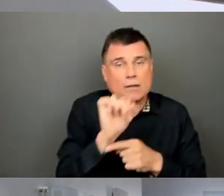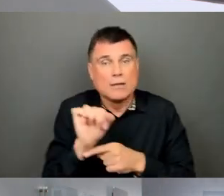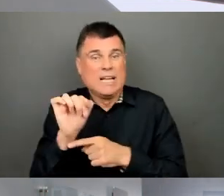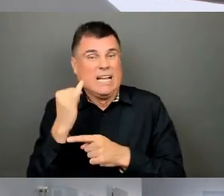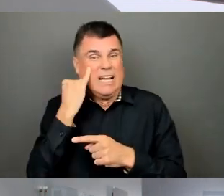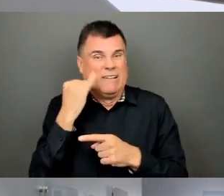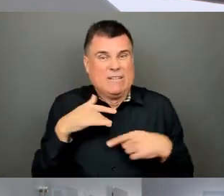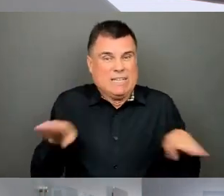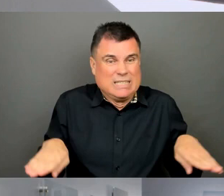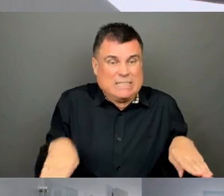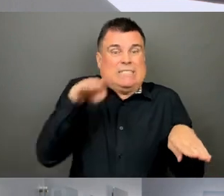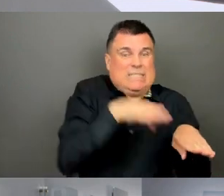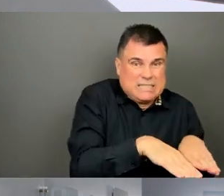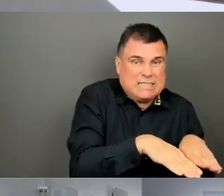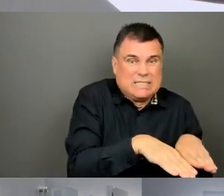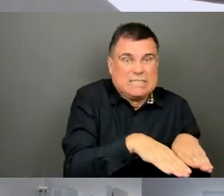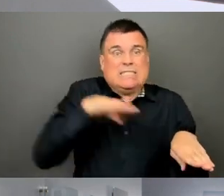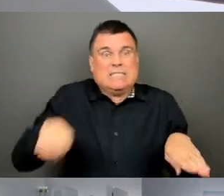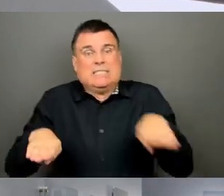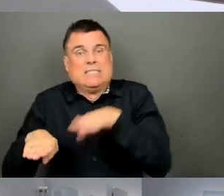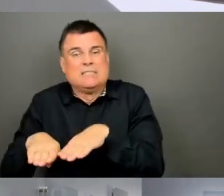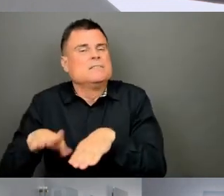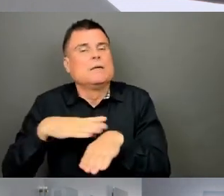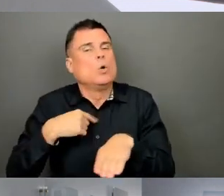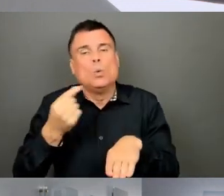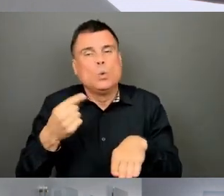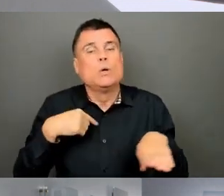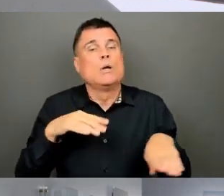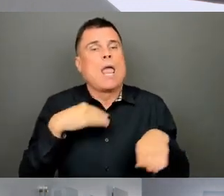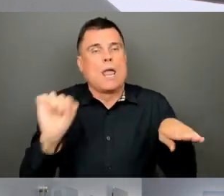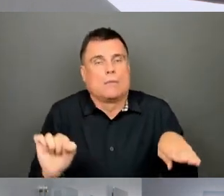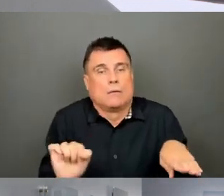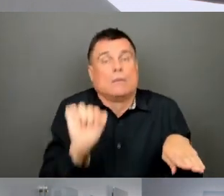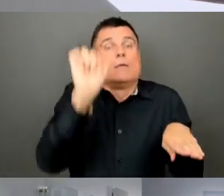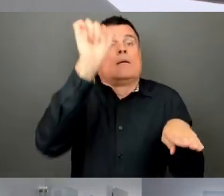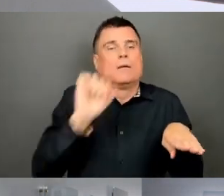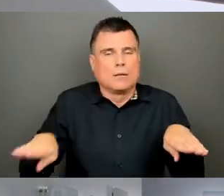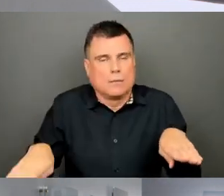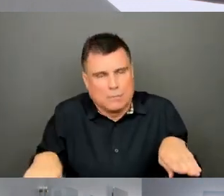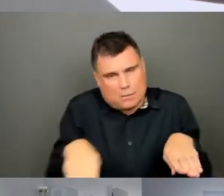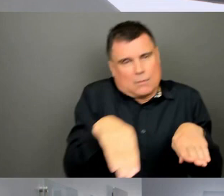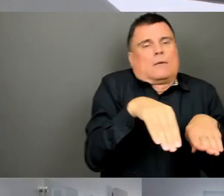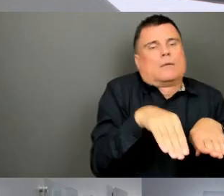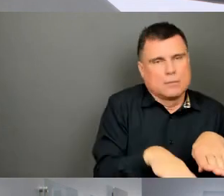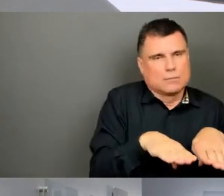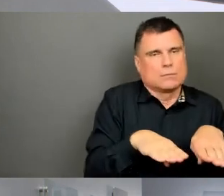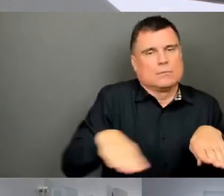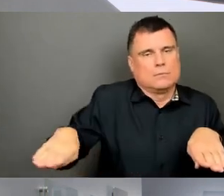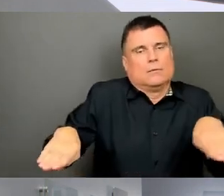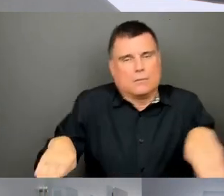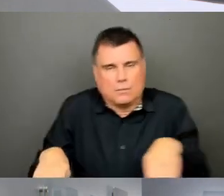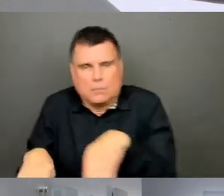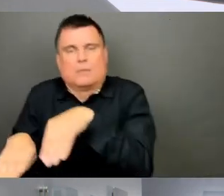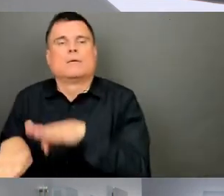going together without the slide, making it a little simpler, I'm just bopping my head like so. Right? So it's like the original 2-step